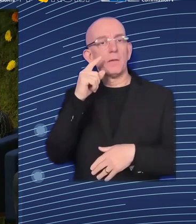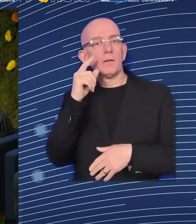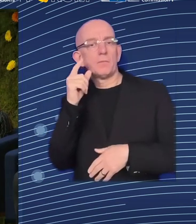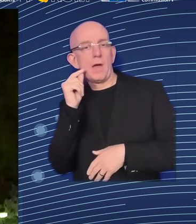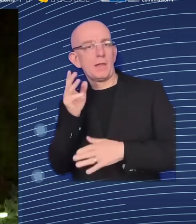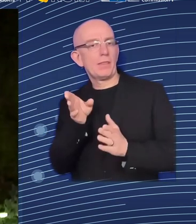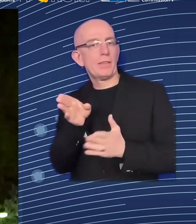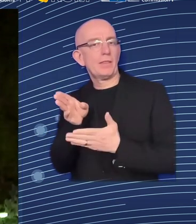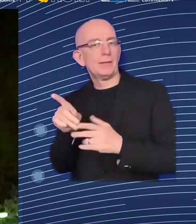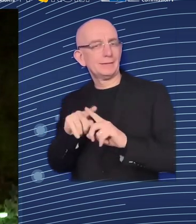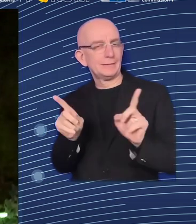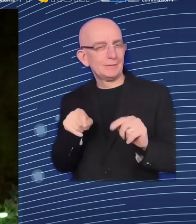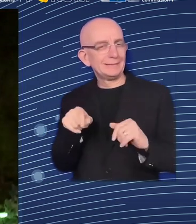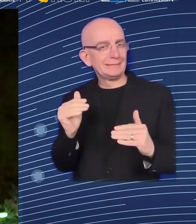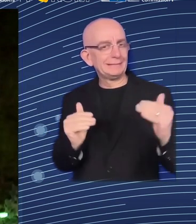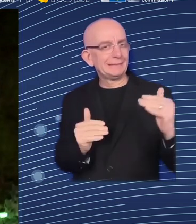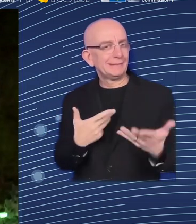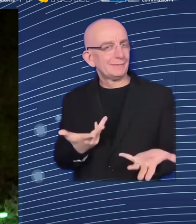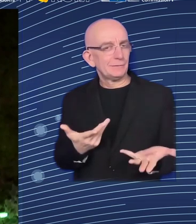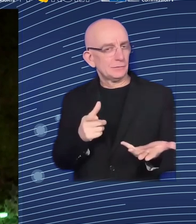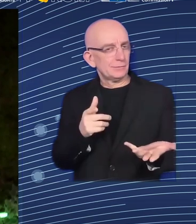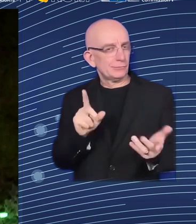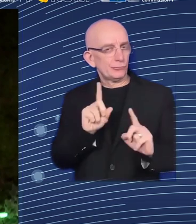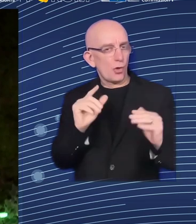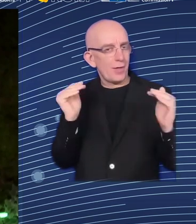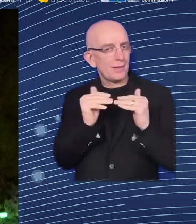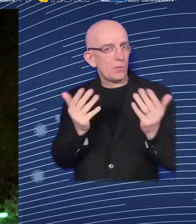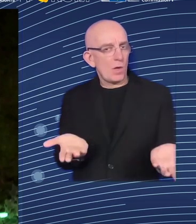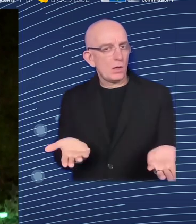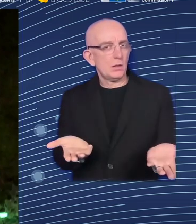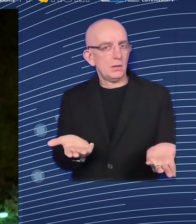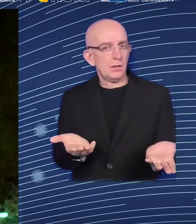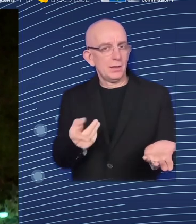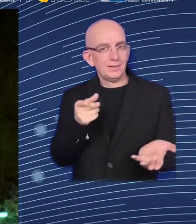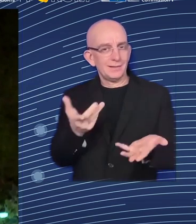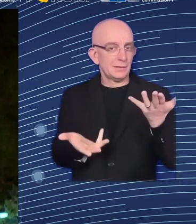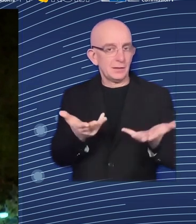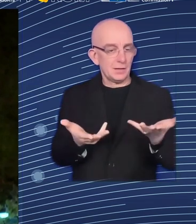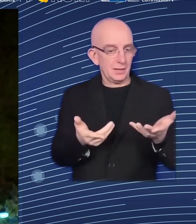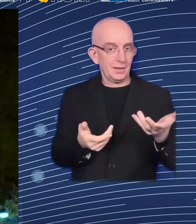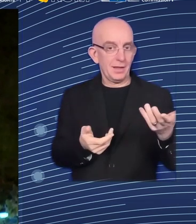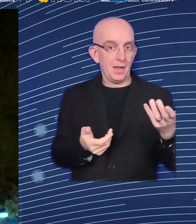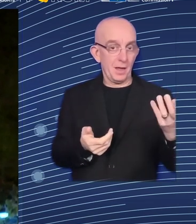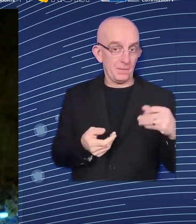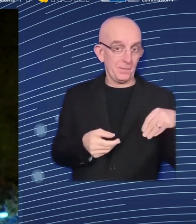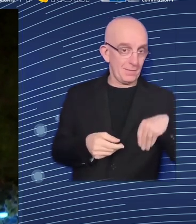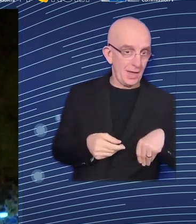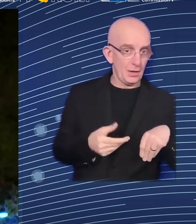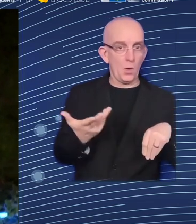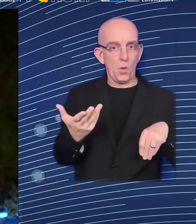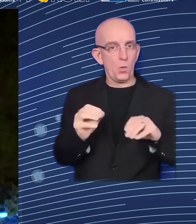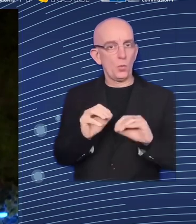look at when it comes to gender segregation. May I add one more last thing? Again, working conditions, working